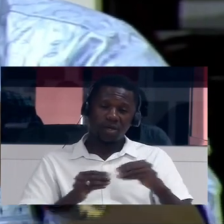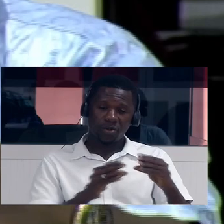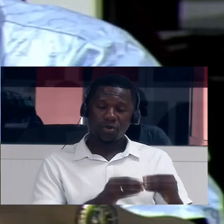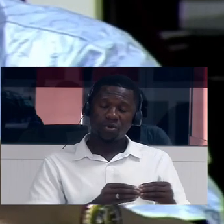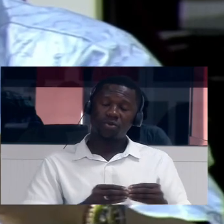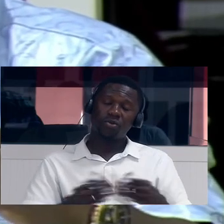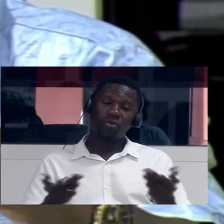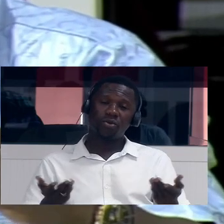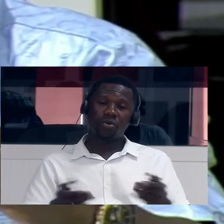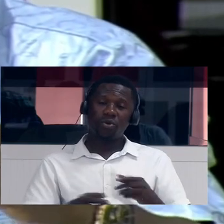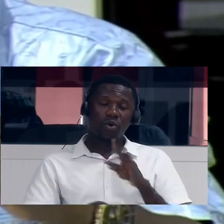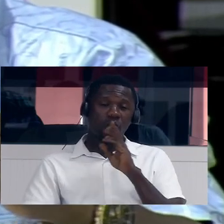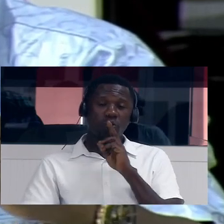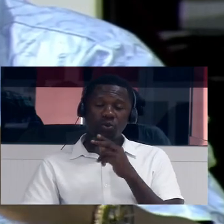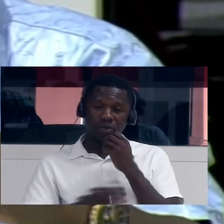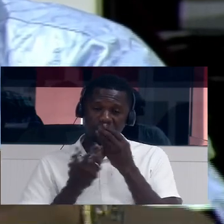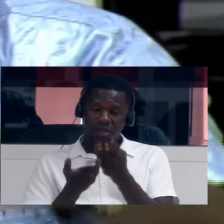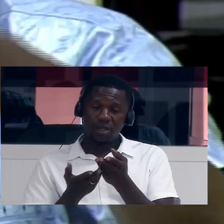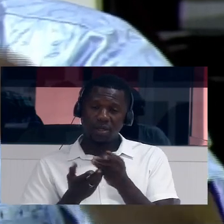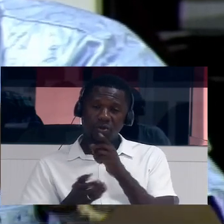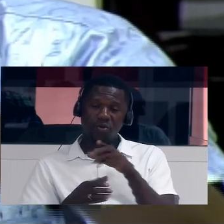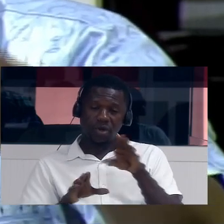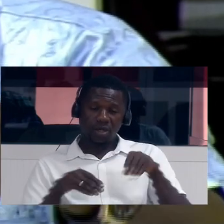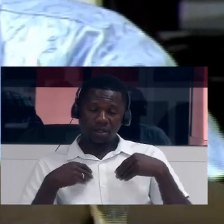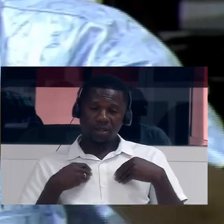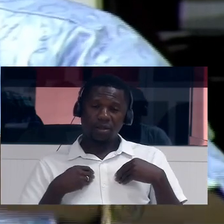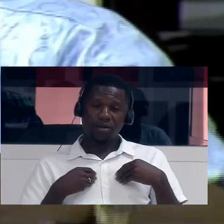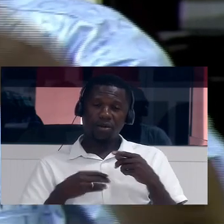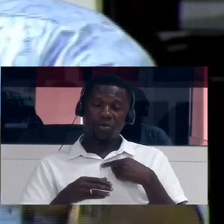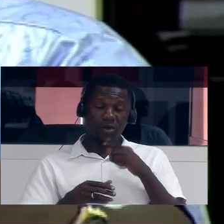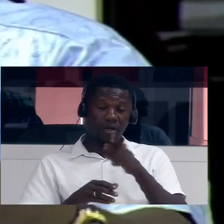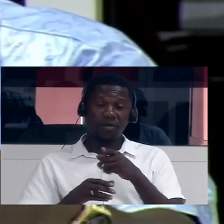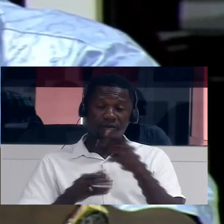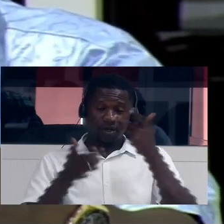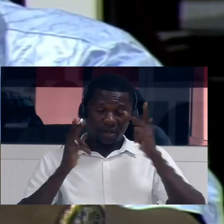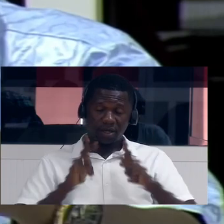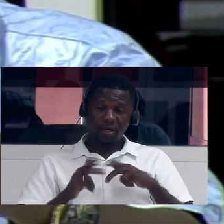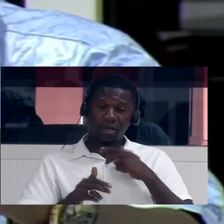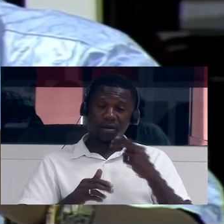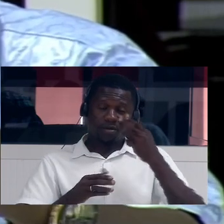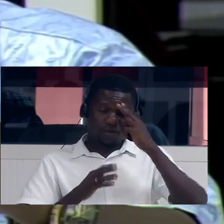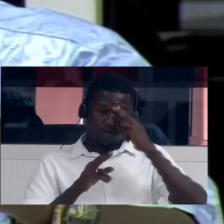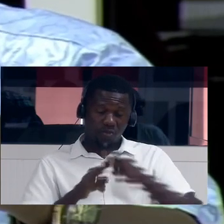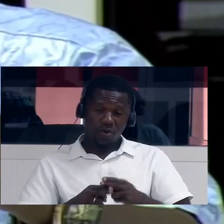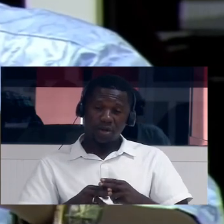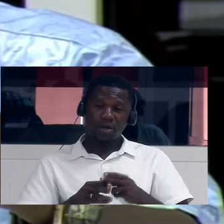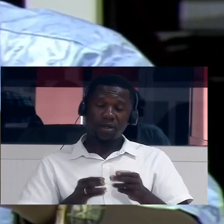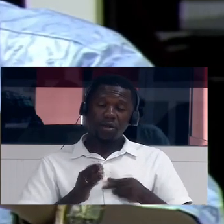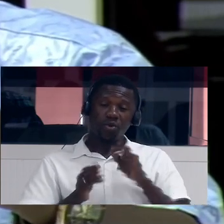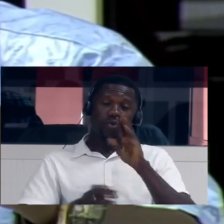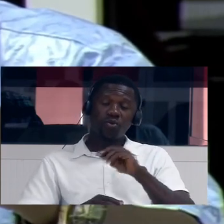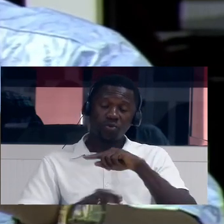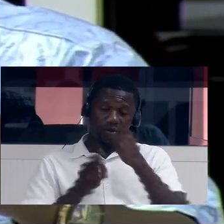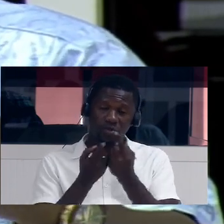you accept that you were in fact legally and morally obliged to do something to stop your